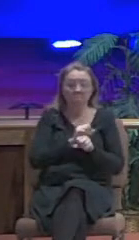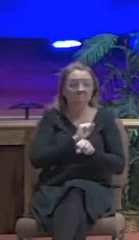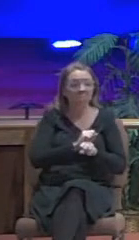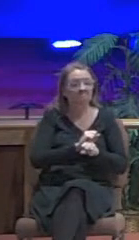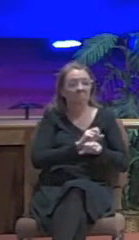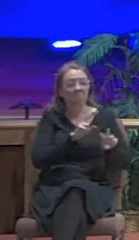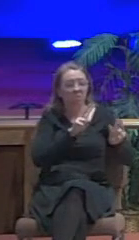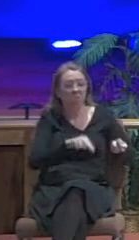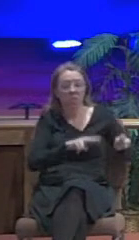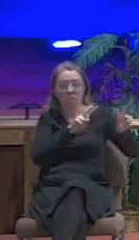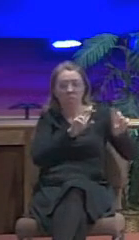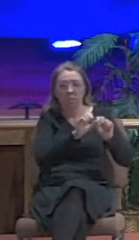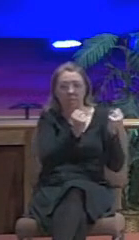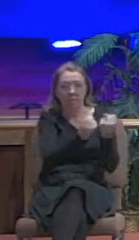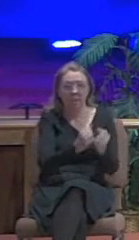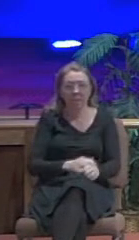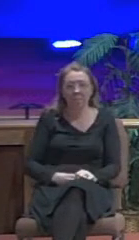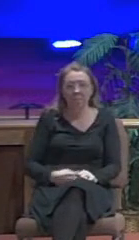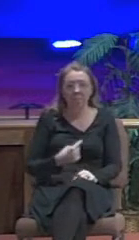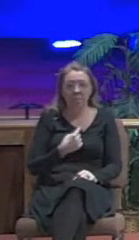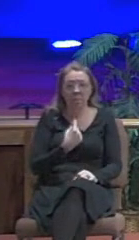I'm broke. Well, what did you spend your money on?